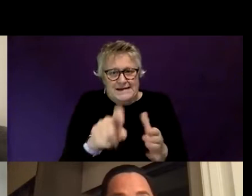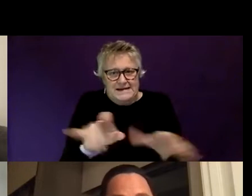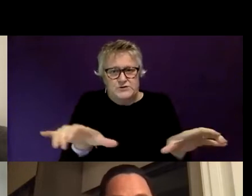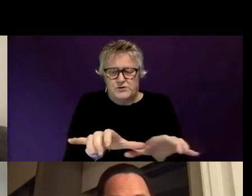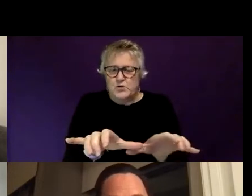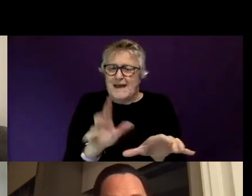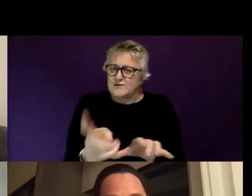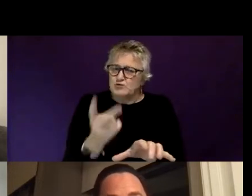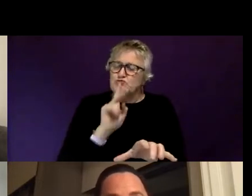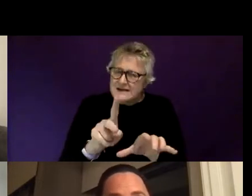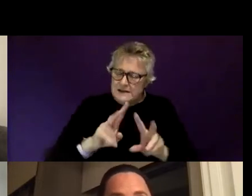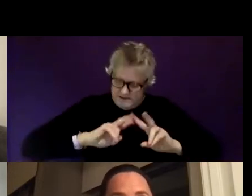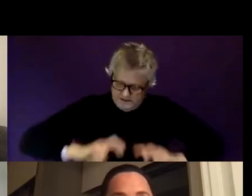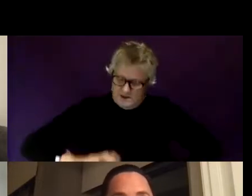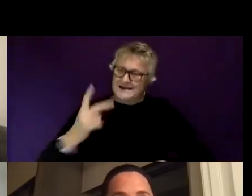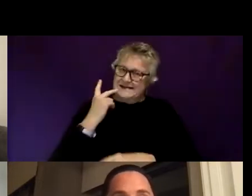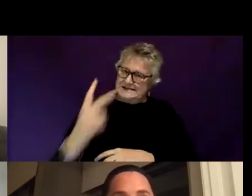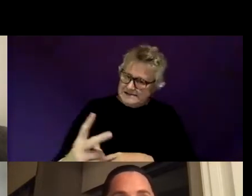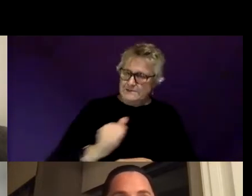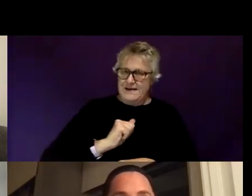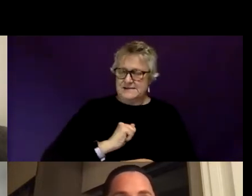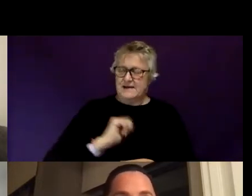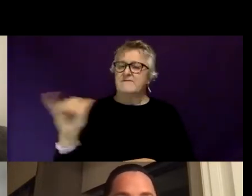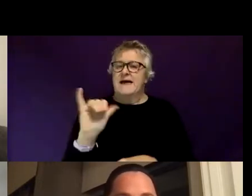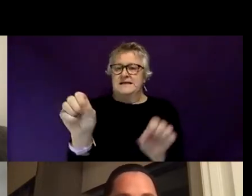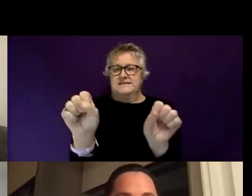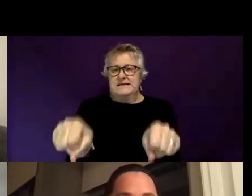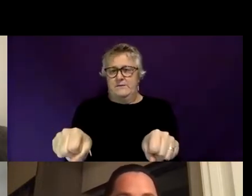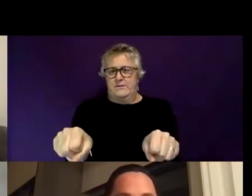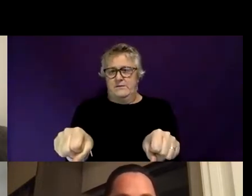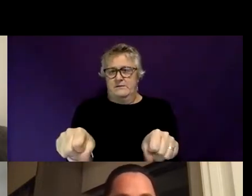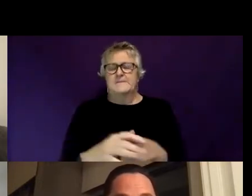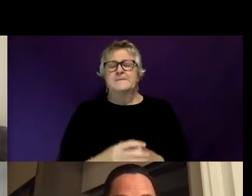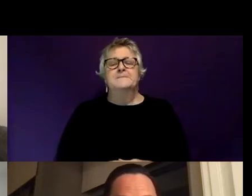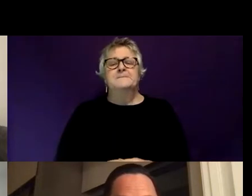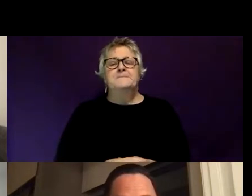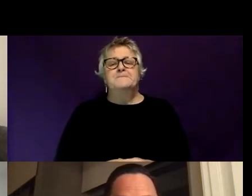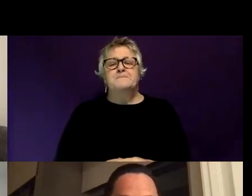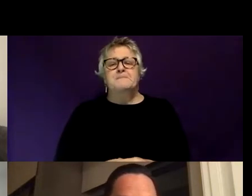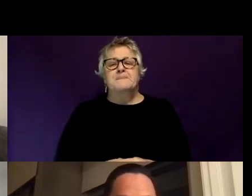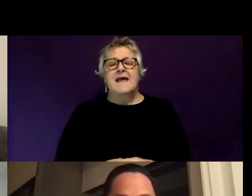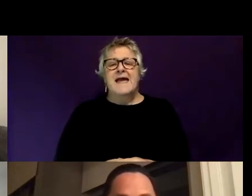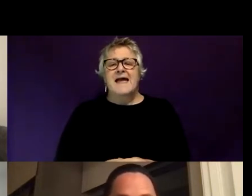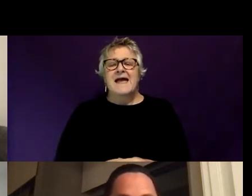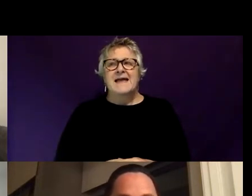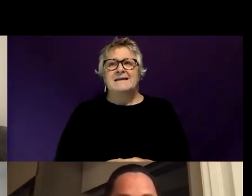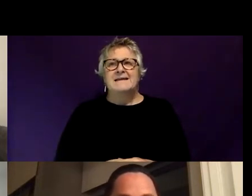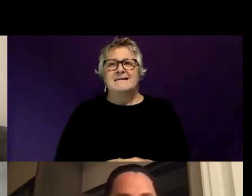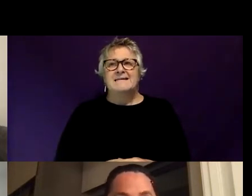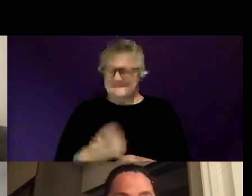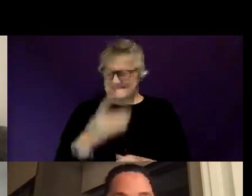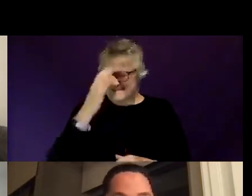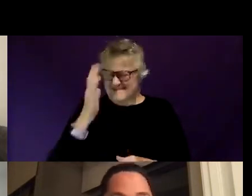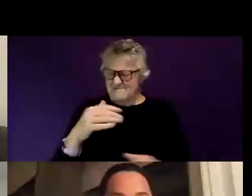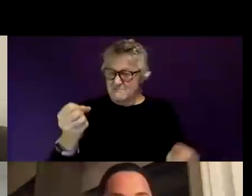What I always like to take these opportunities to do is to encourage members of our community to resist the voice that's often in your head, which says that